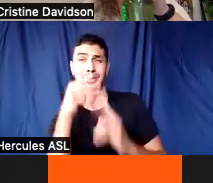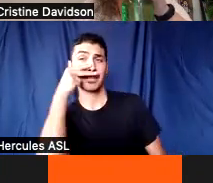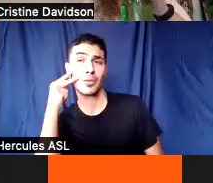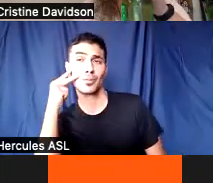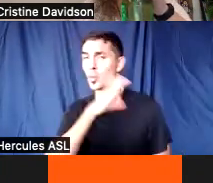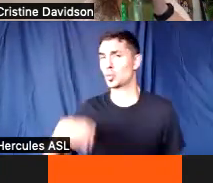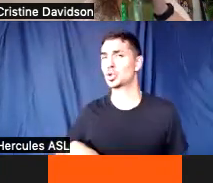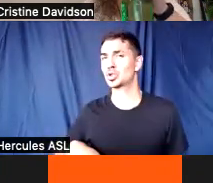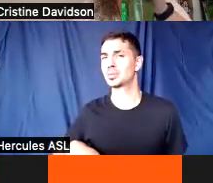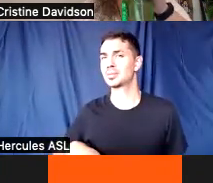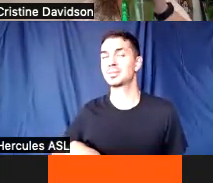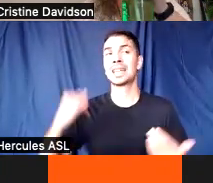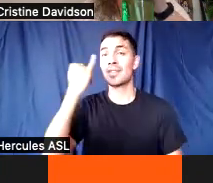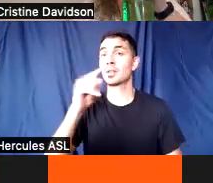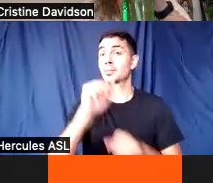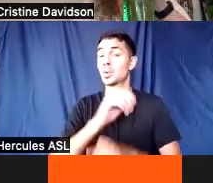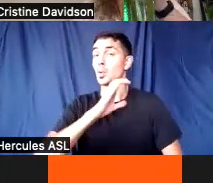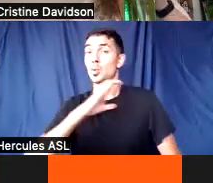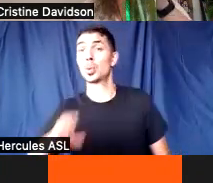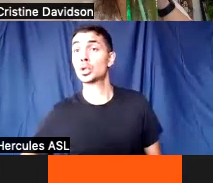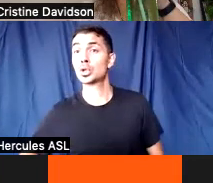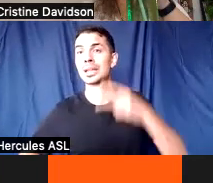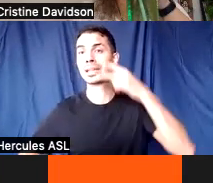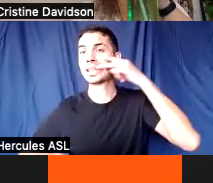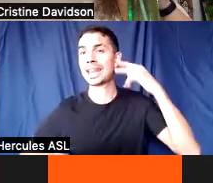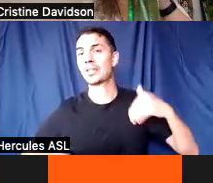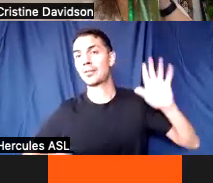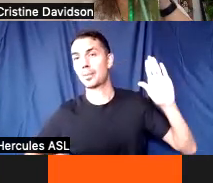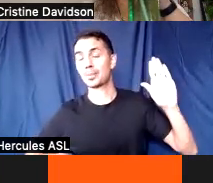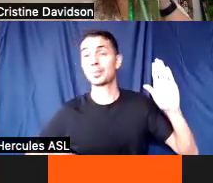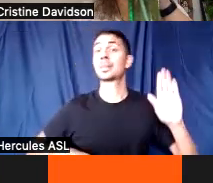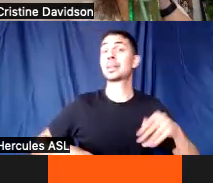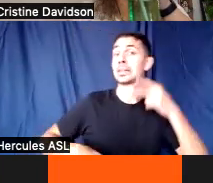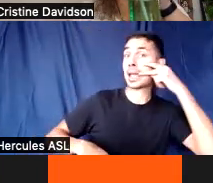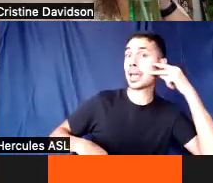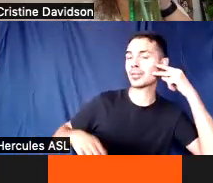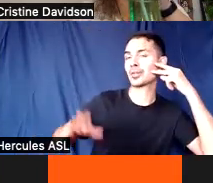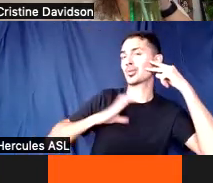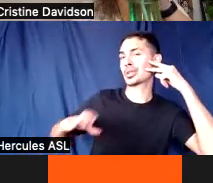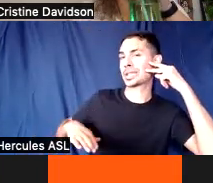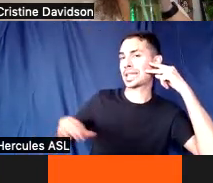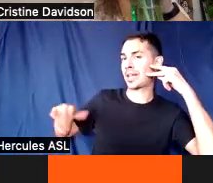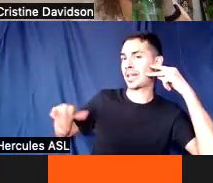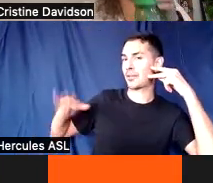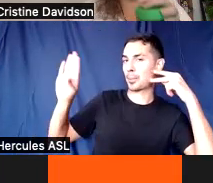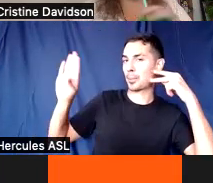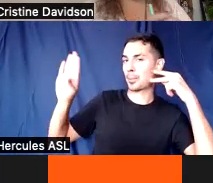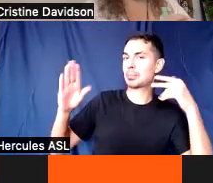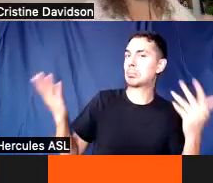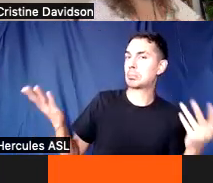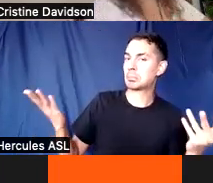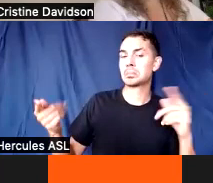Native identity. I grew up in Montana, but if you think about where tribes are now